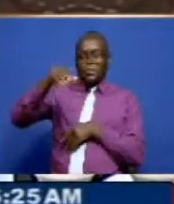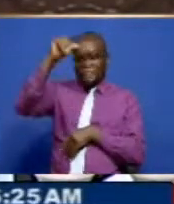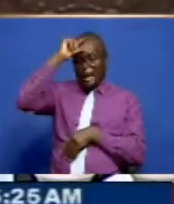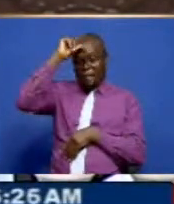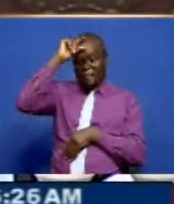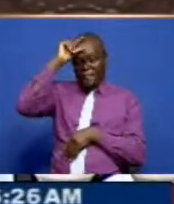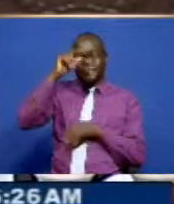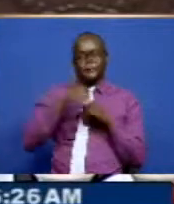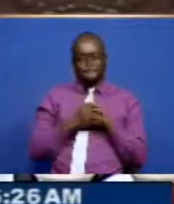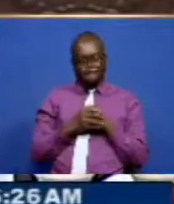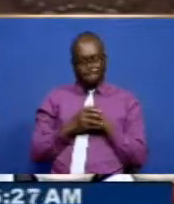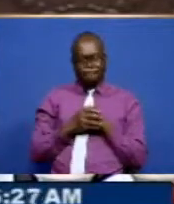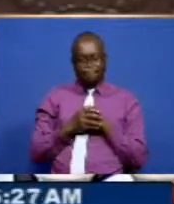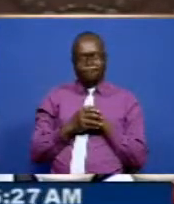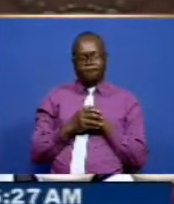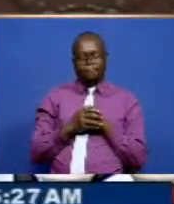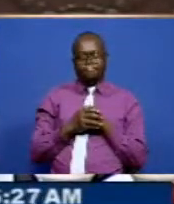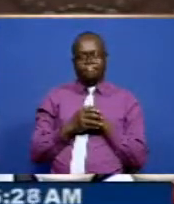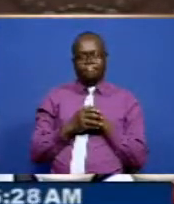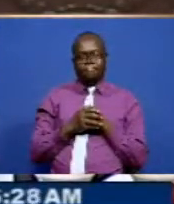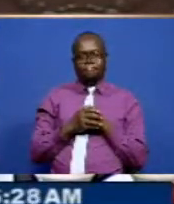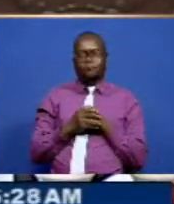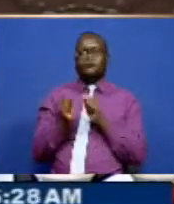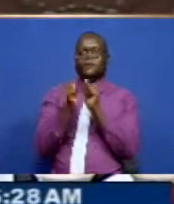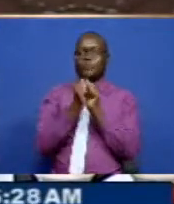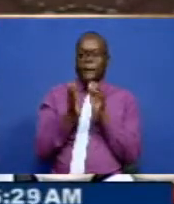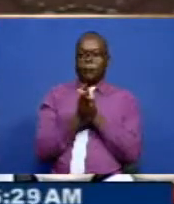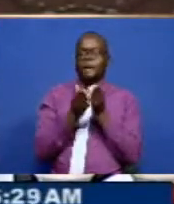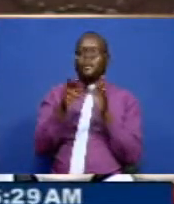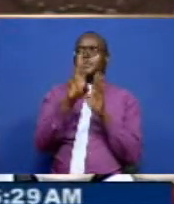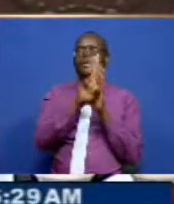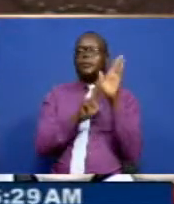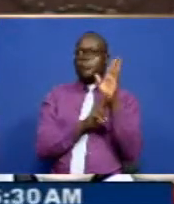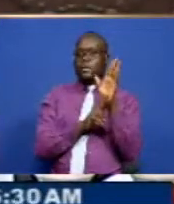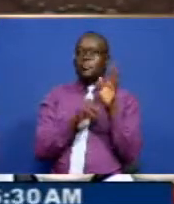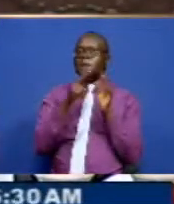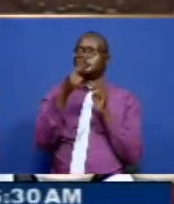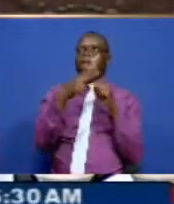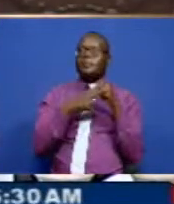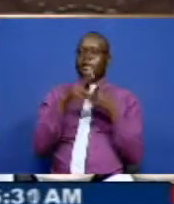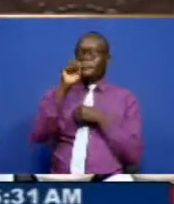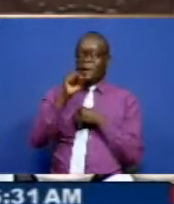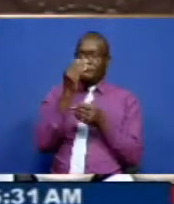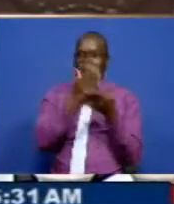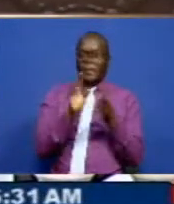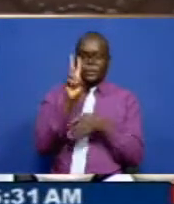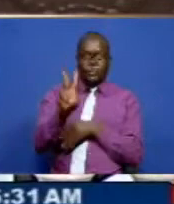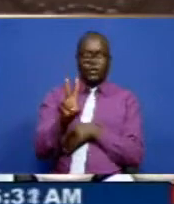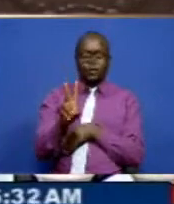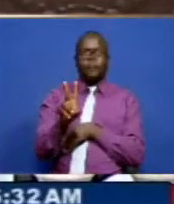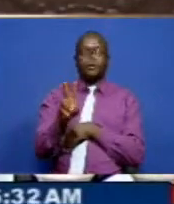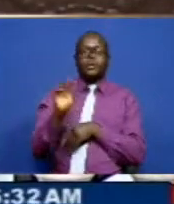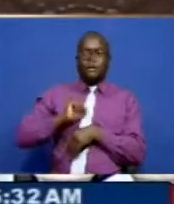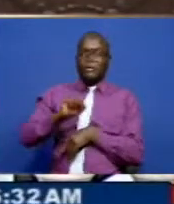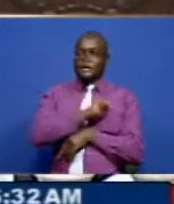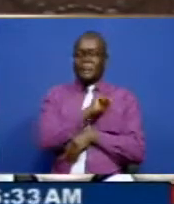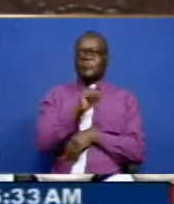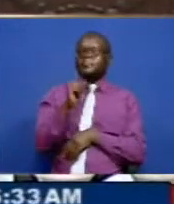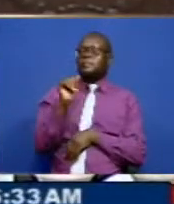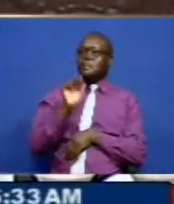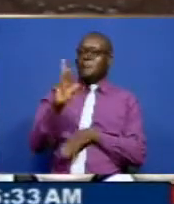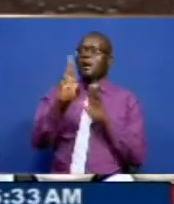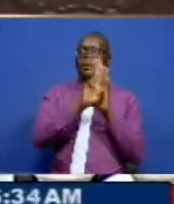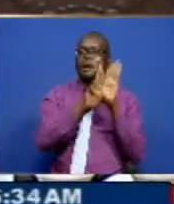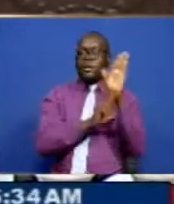Act 2012, as read together with the Standing Order 75, subsection 2 of the Senate Standing